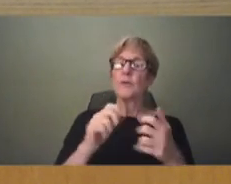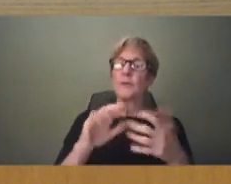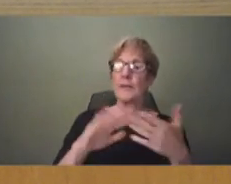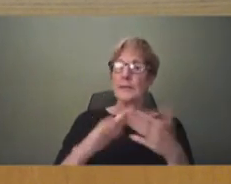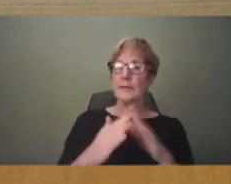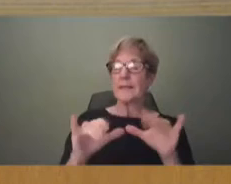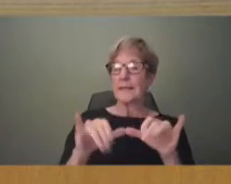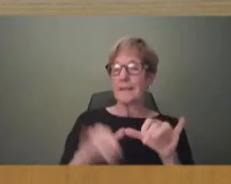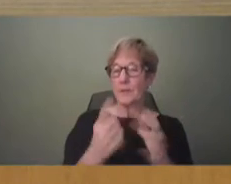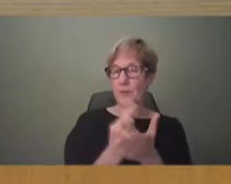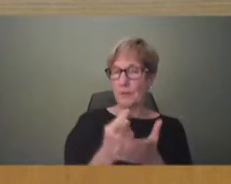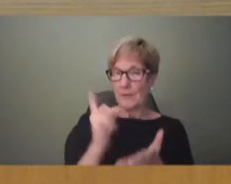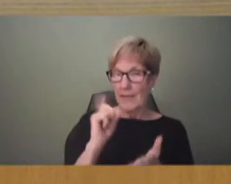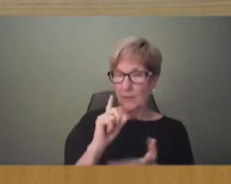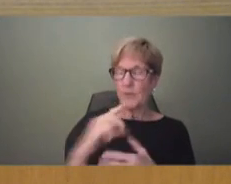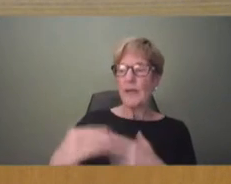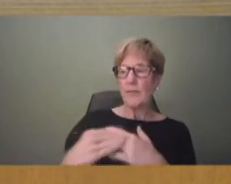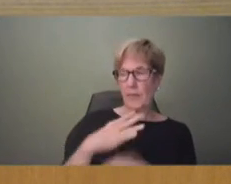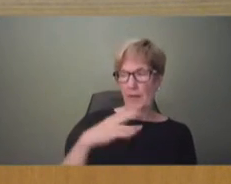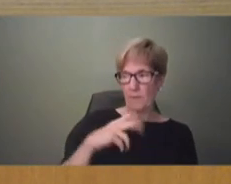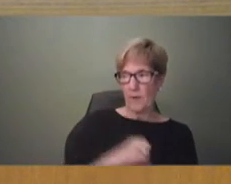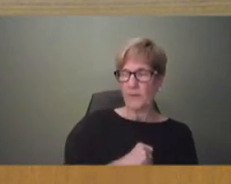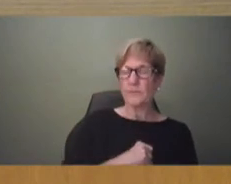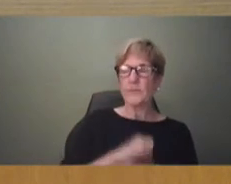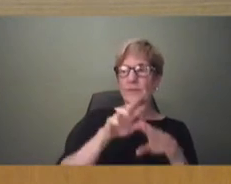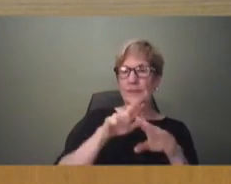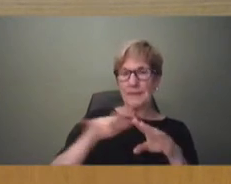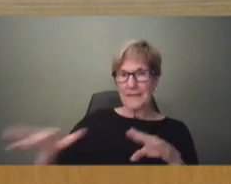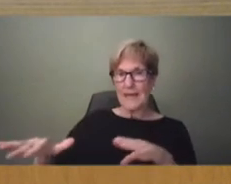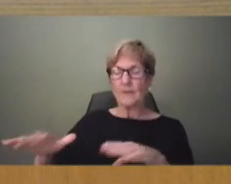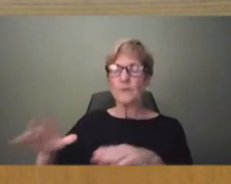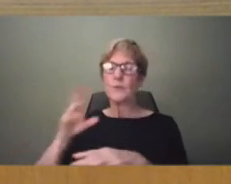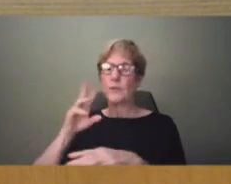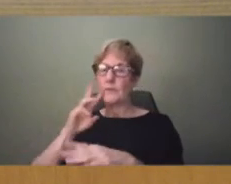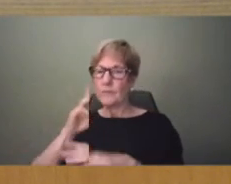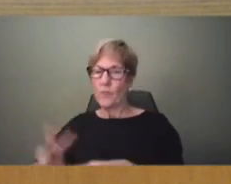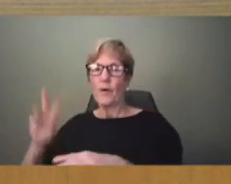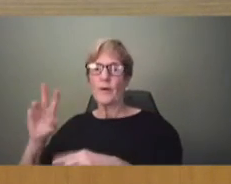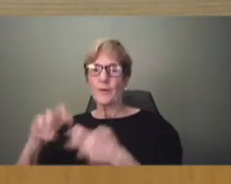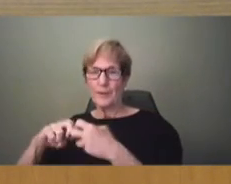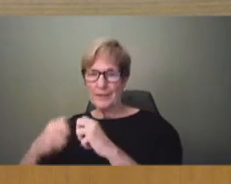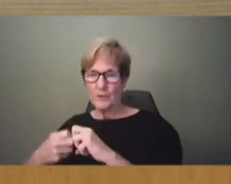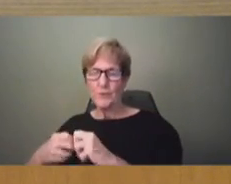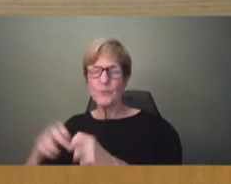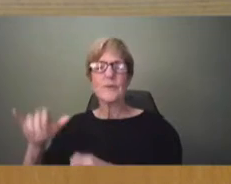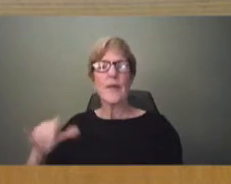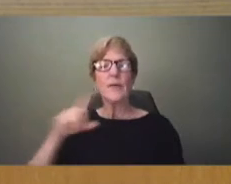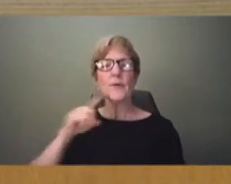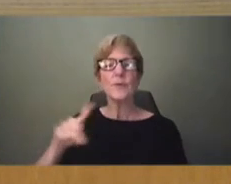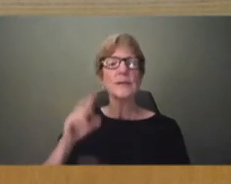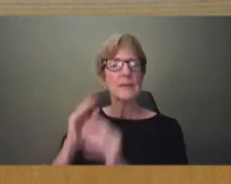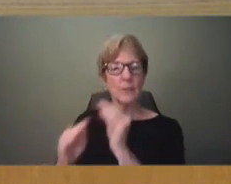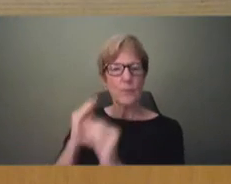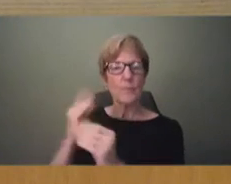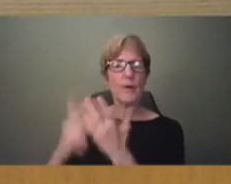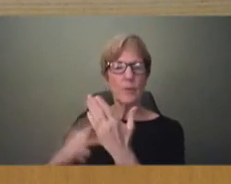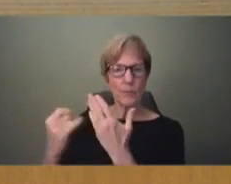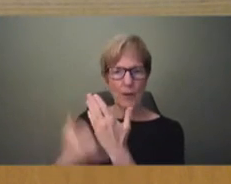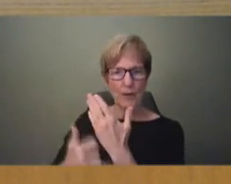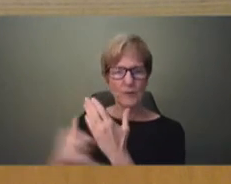week and they advised us of the downstream uh storm water issue we understand that there's a repair project in